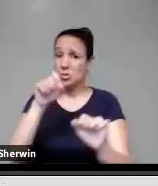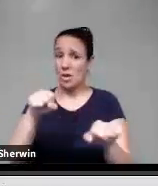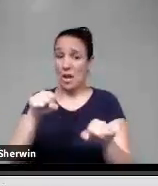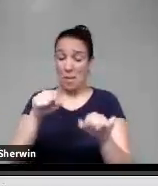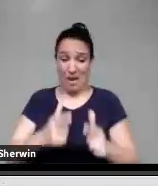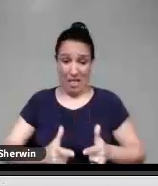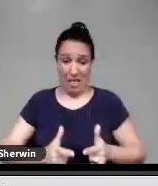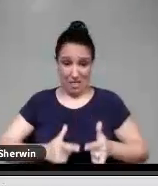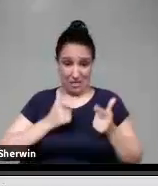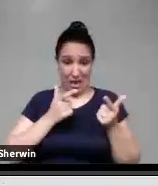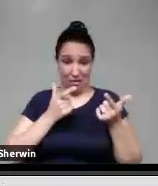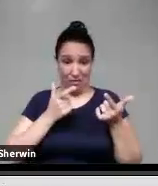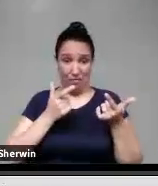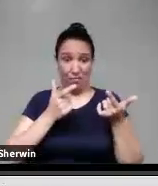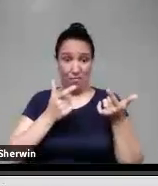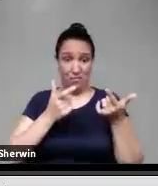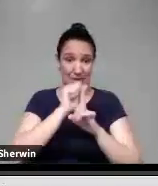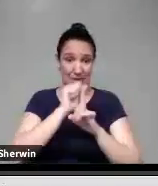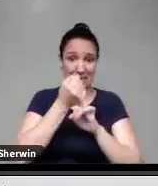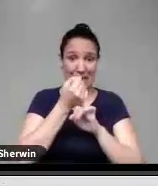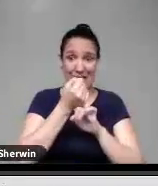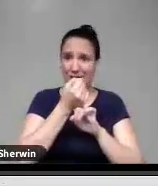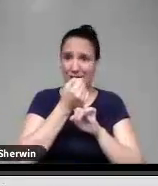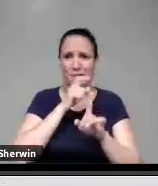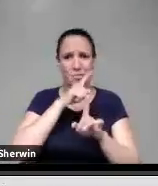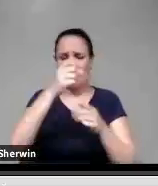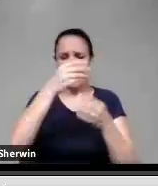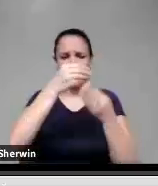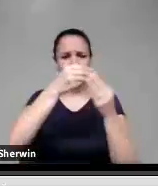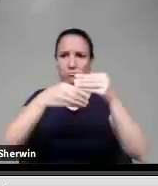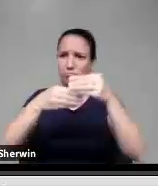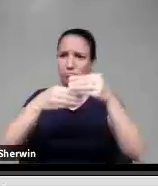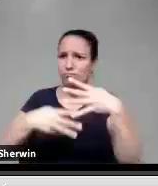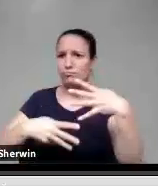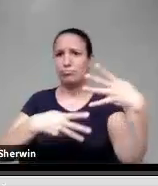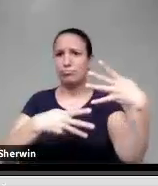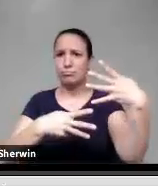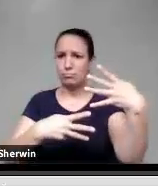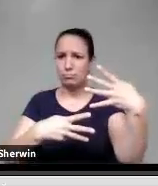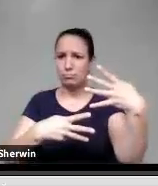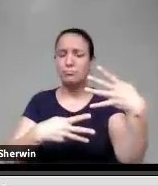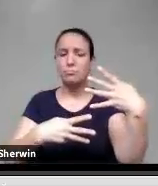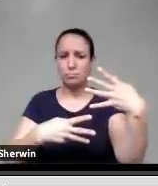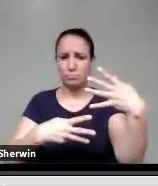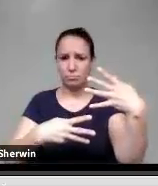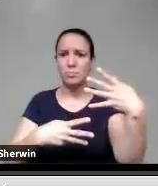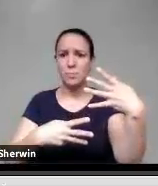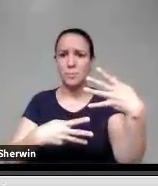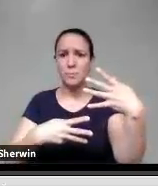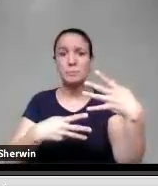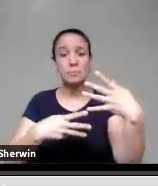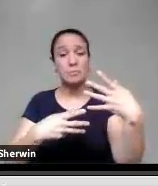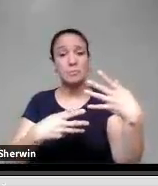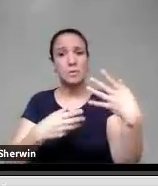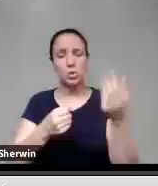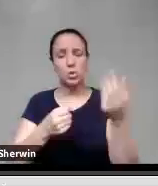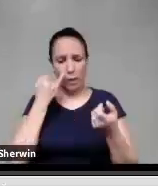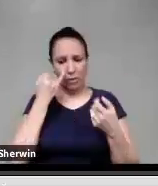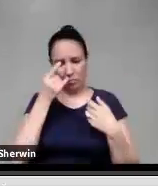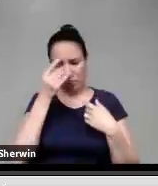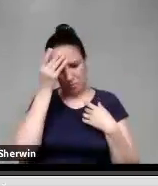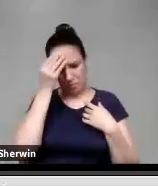of a dozen different perspectives of life stage, couldn't you? And so those are good things to do. When you're thinking about your programming,